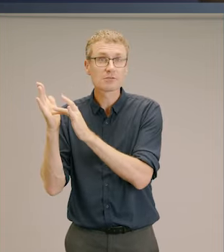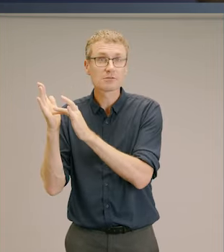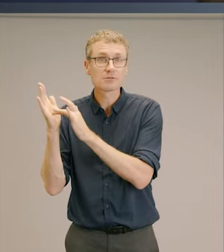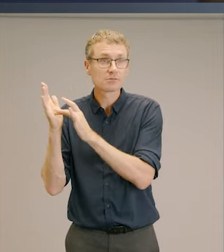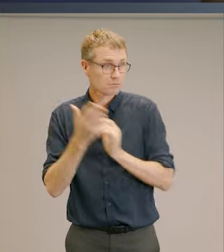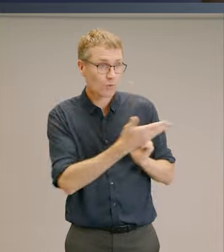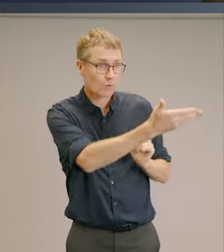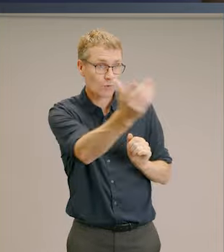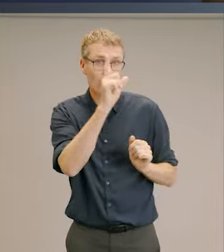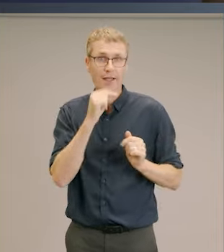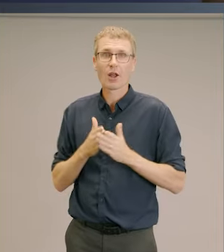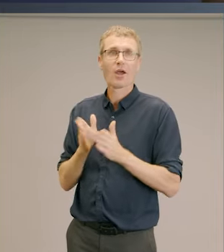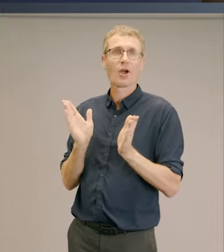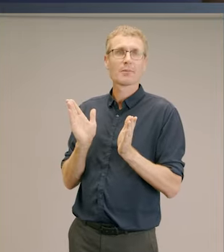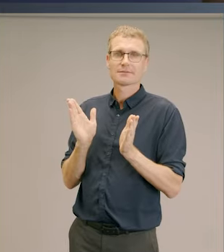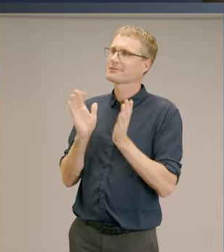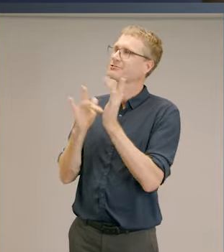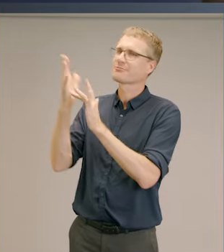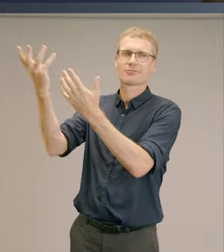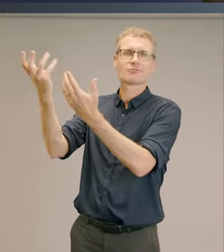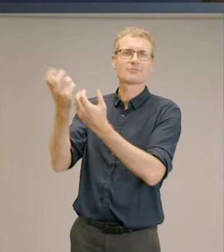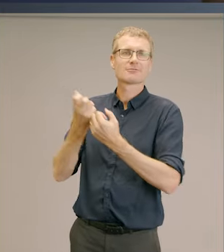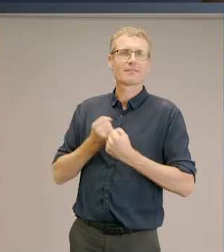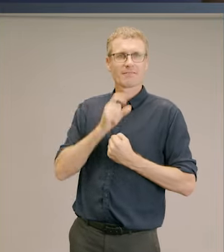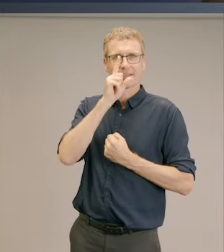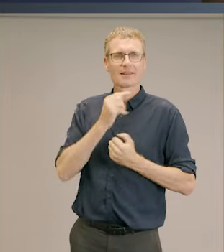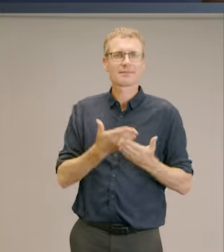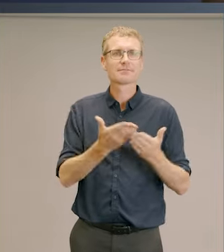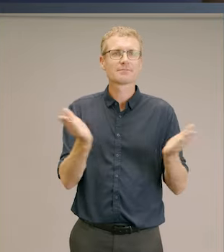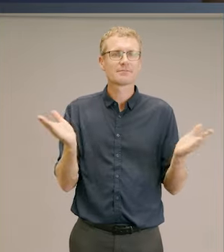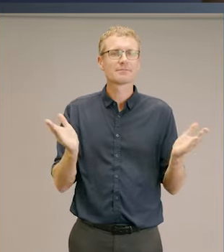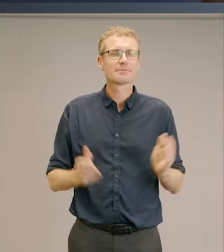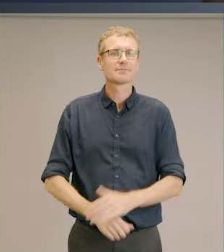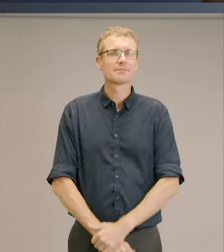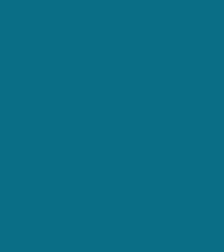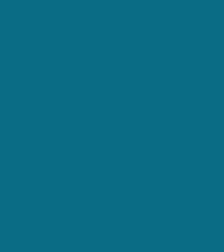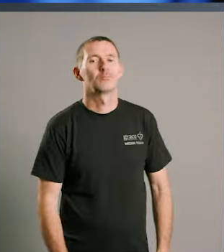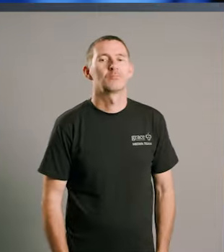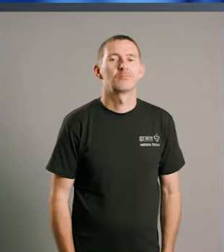you want to genuinely encounter Jesus, receive from him wherever you are right now.